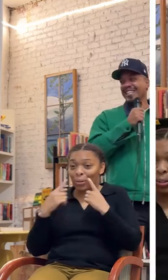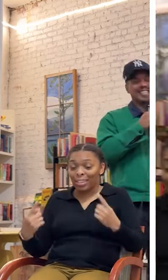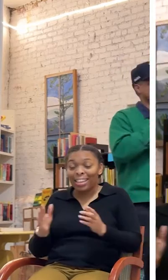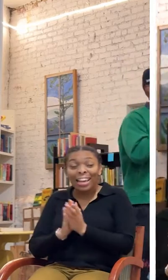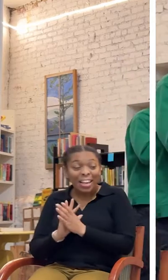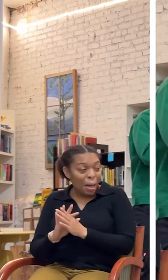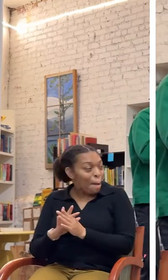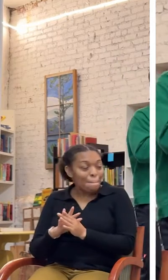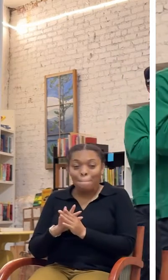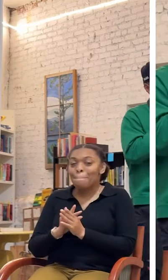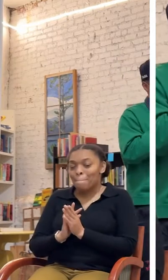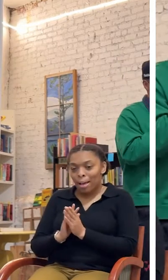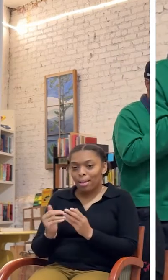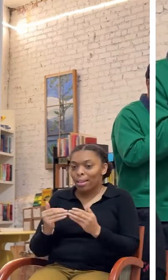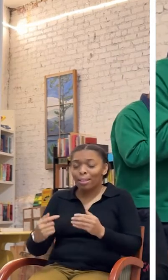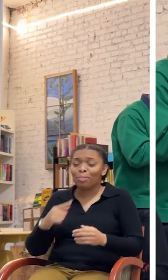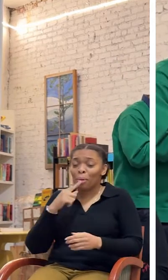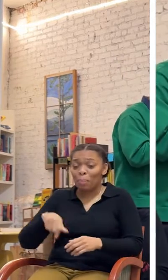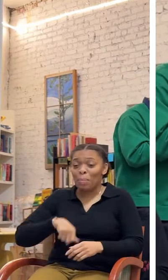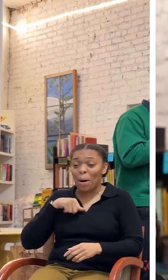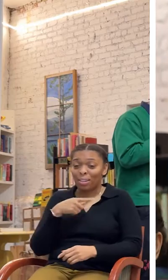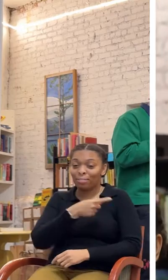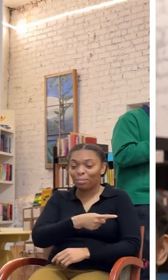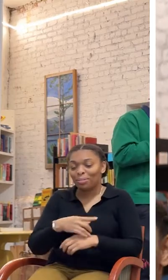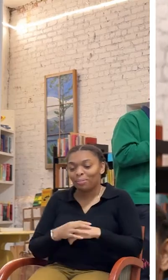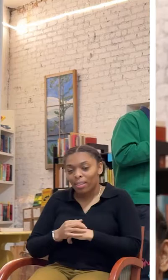Ever. We're just proud of you, Cleve.